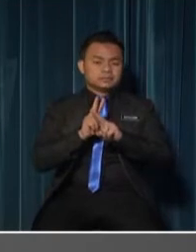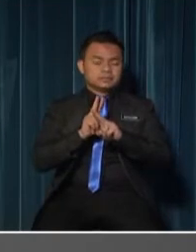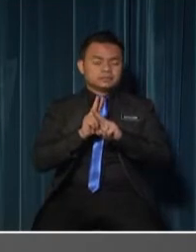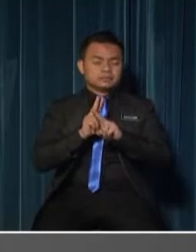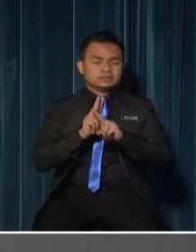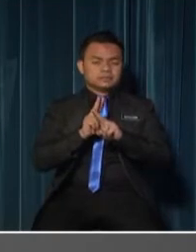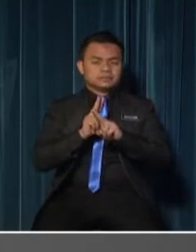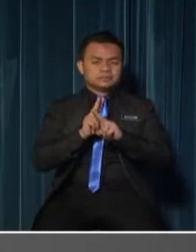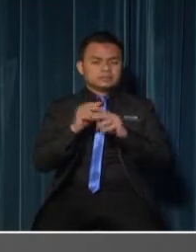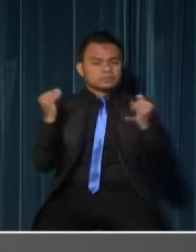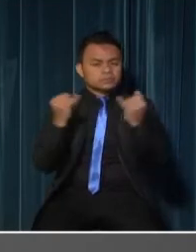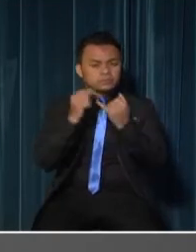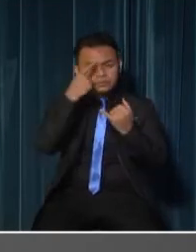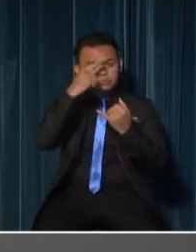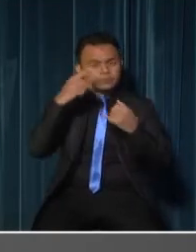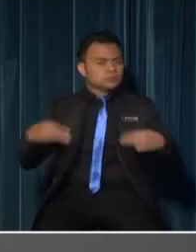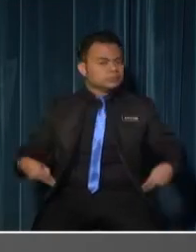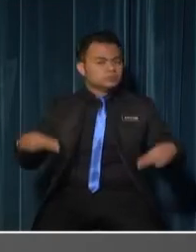life?